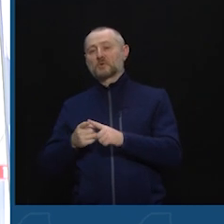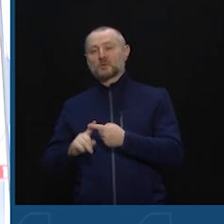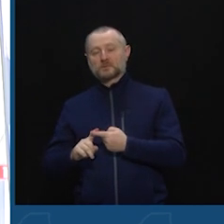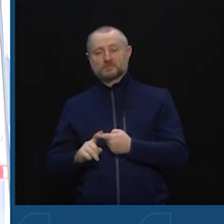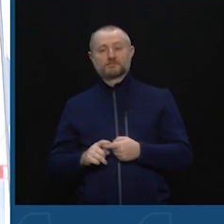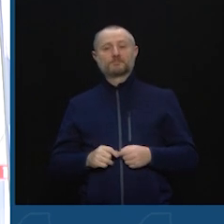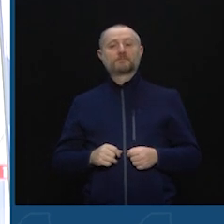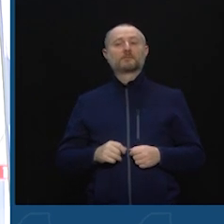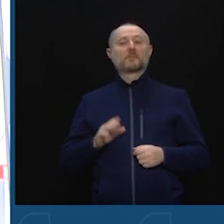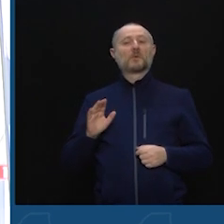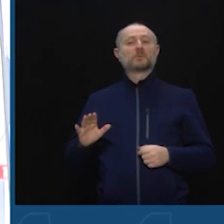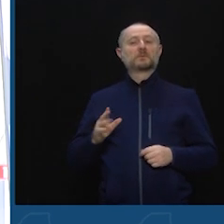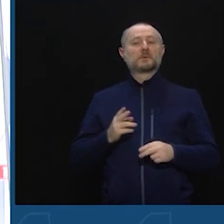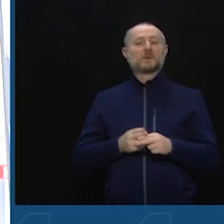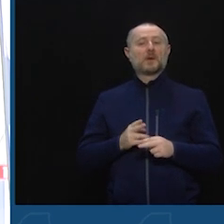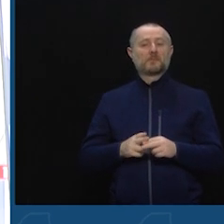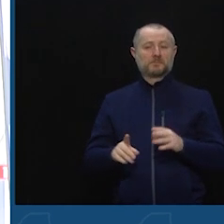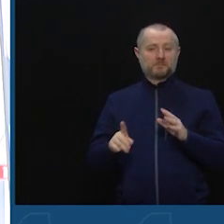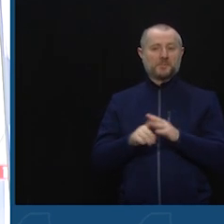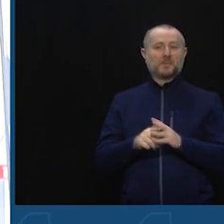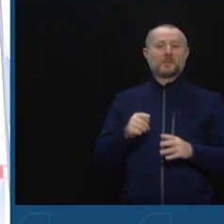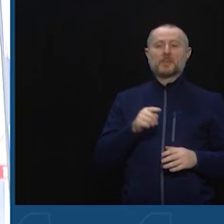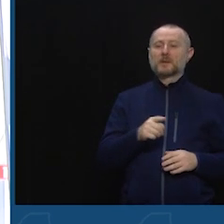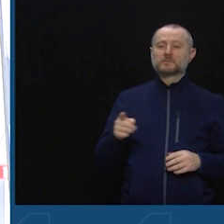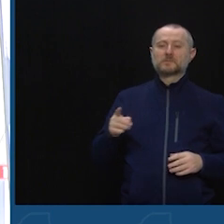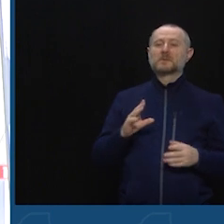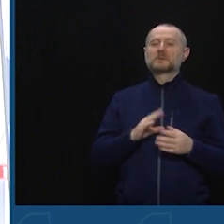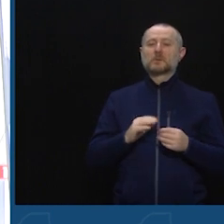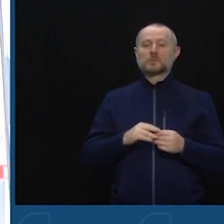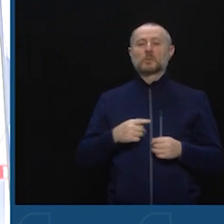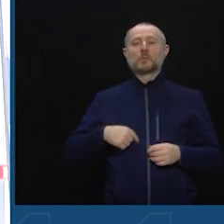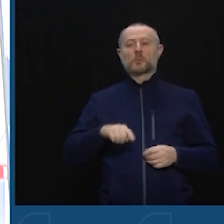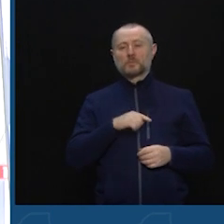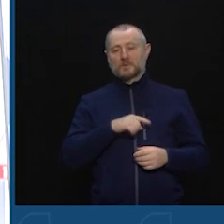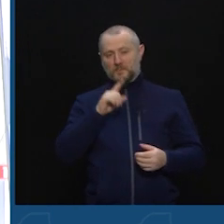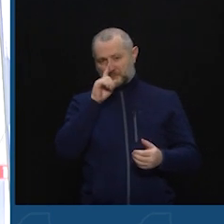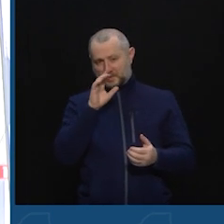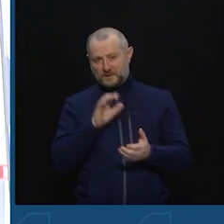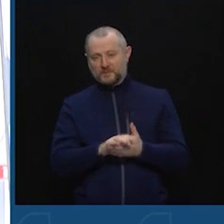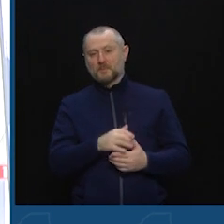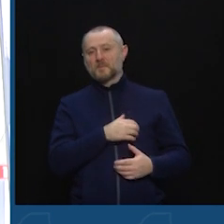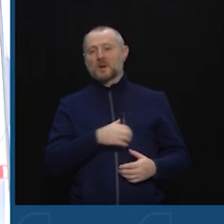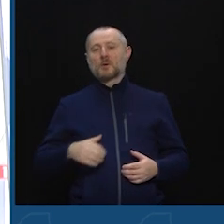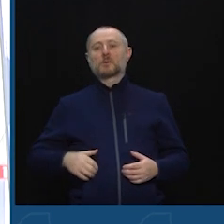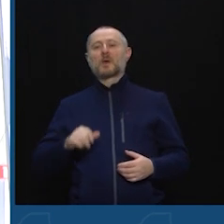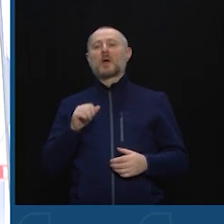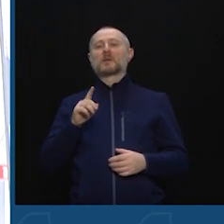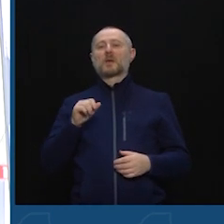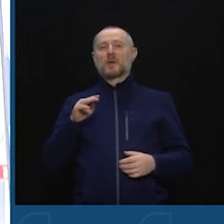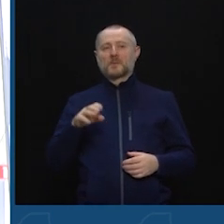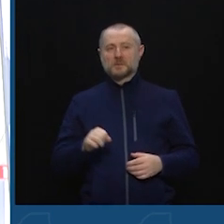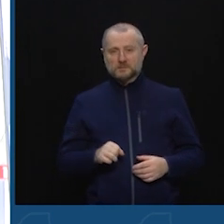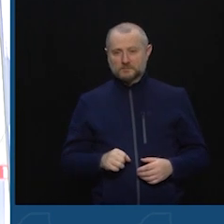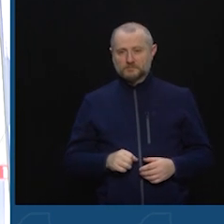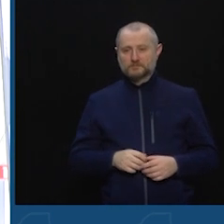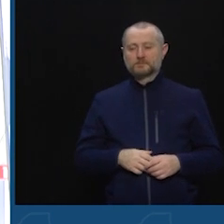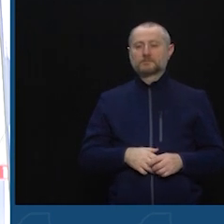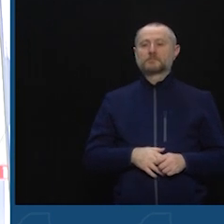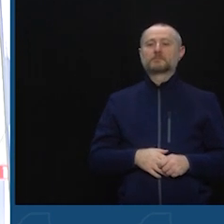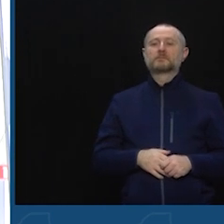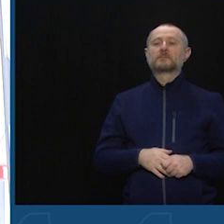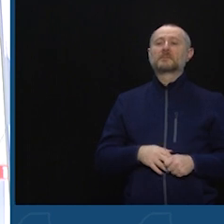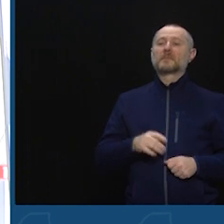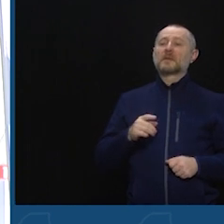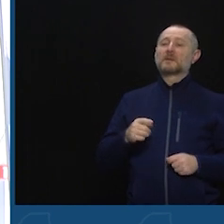came up, and they said, we believe in Mayor Adams. And all the folks on the other side of Hudson, Mayor,